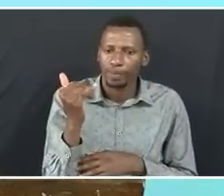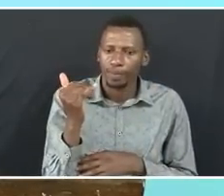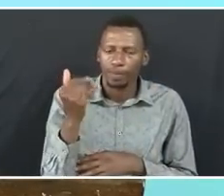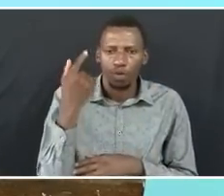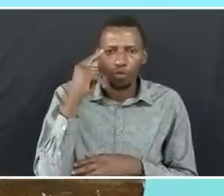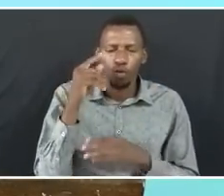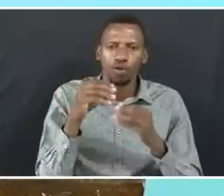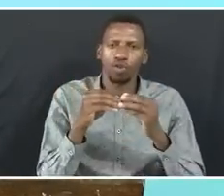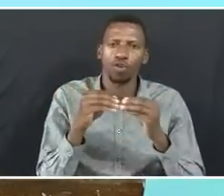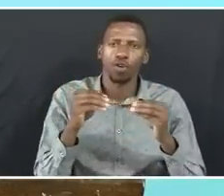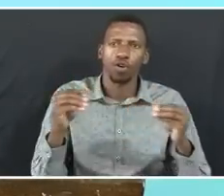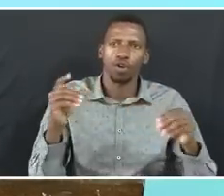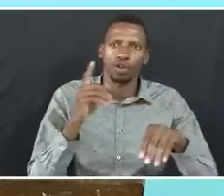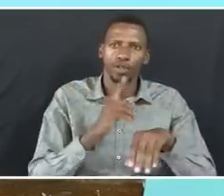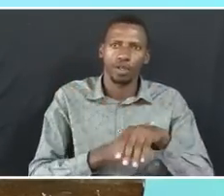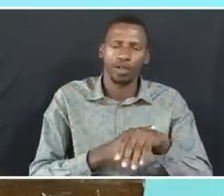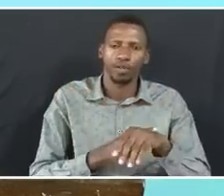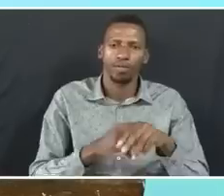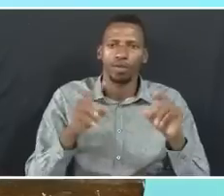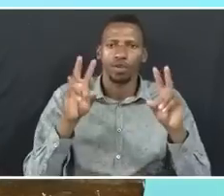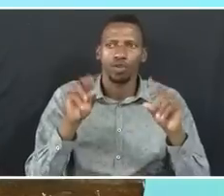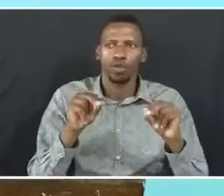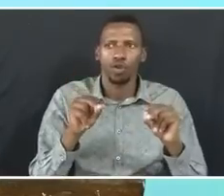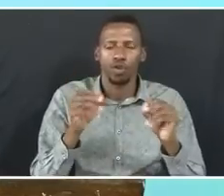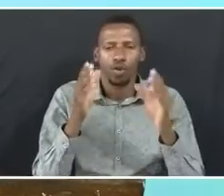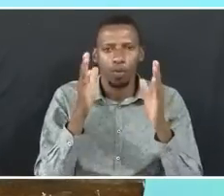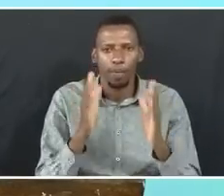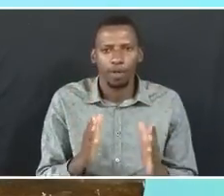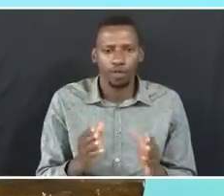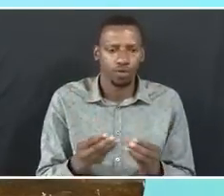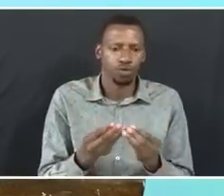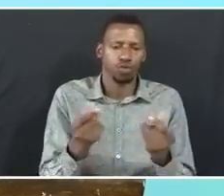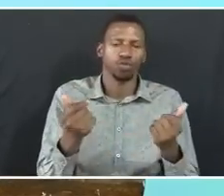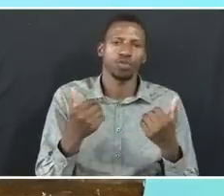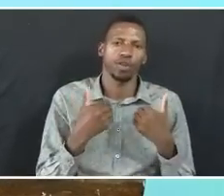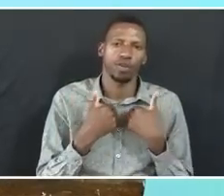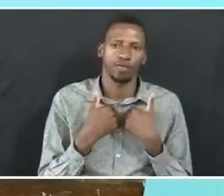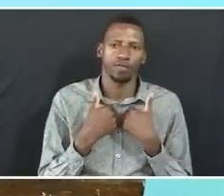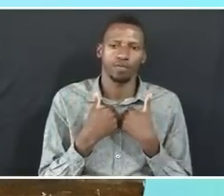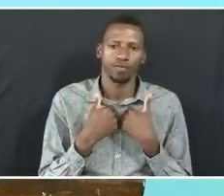for a long time, no one seems to be having a solution.